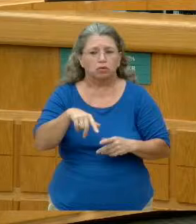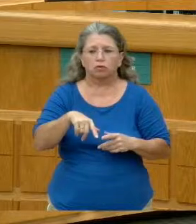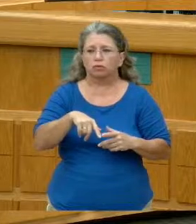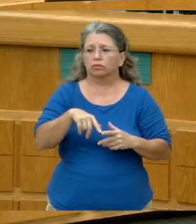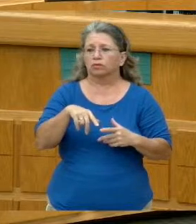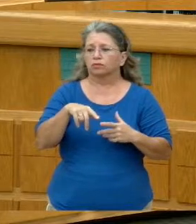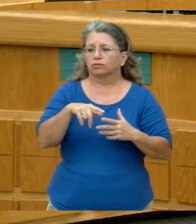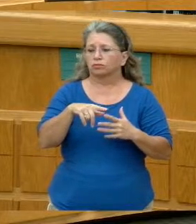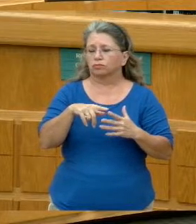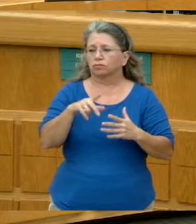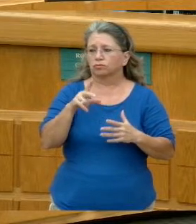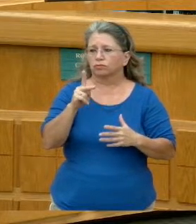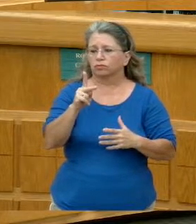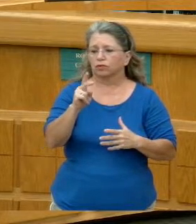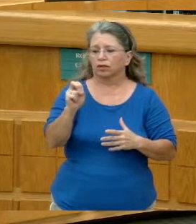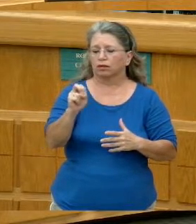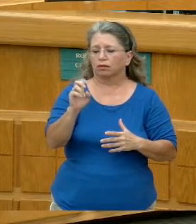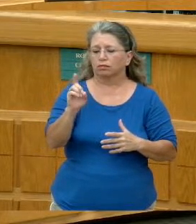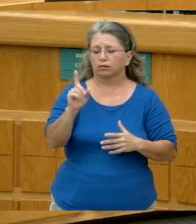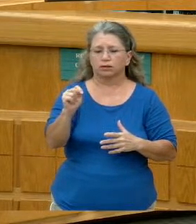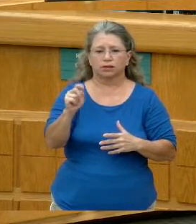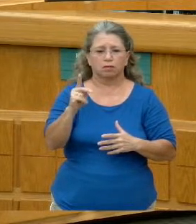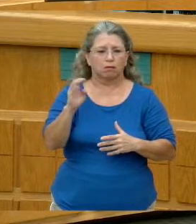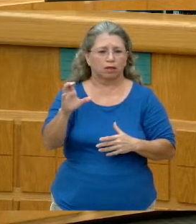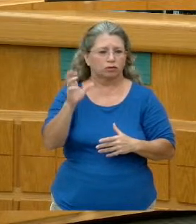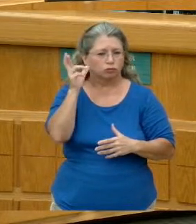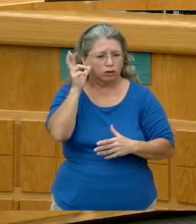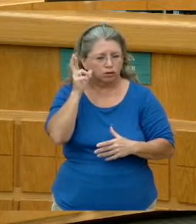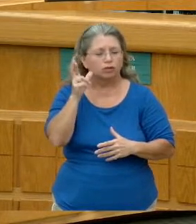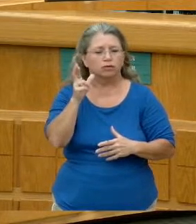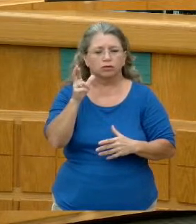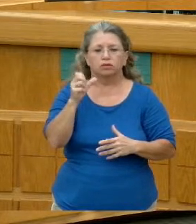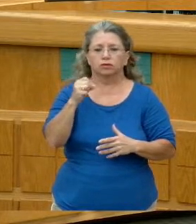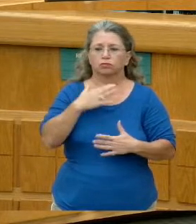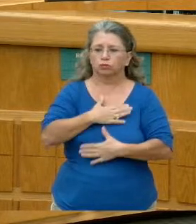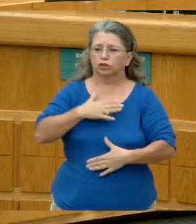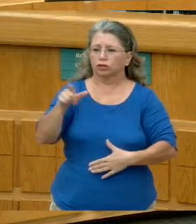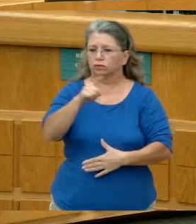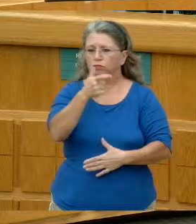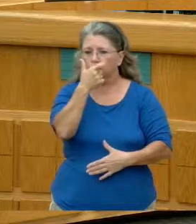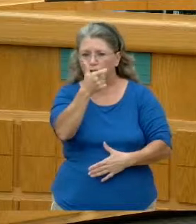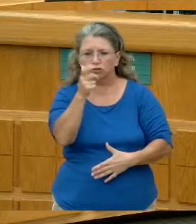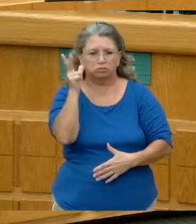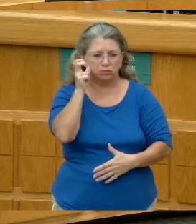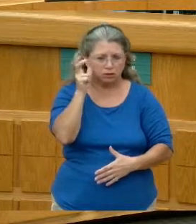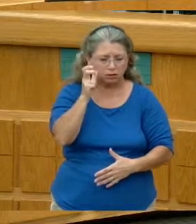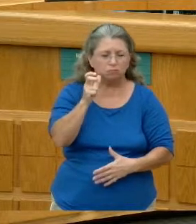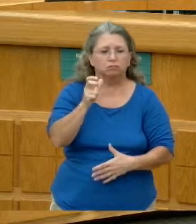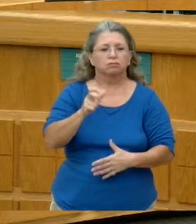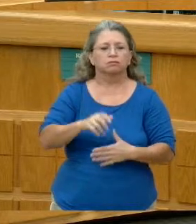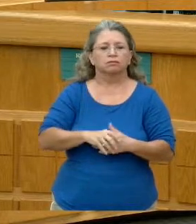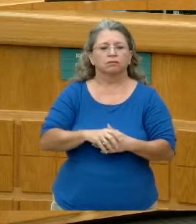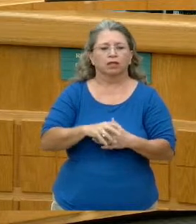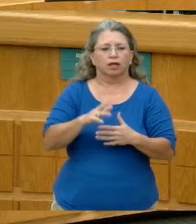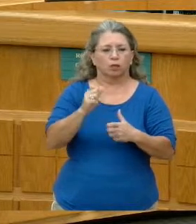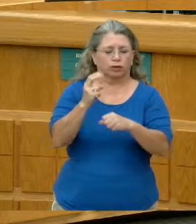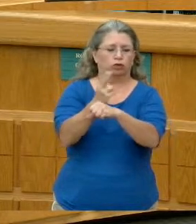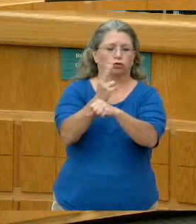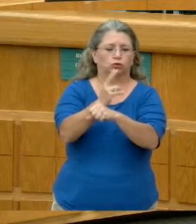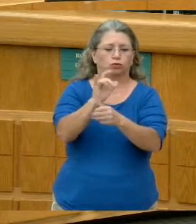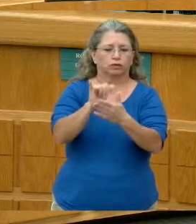show that's broadcast around the Coastal Bend. So we appreciate people watching and listening. We want you to use this